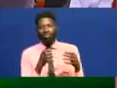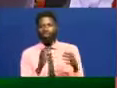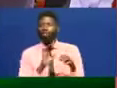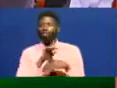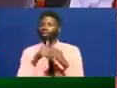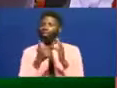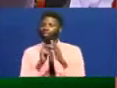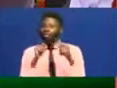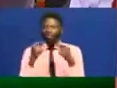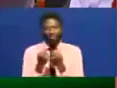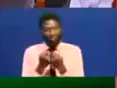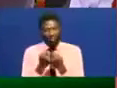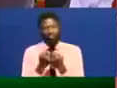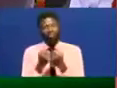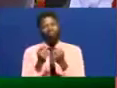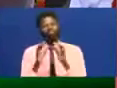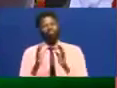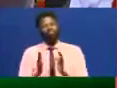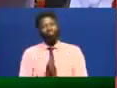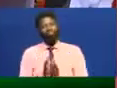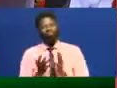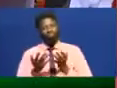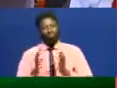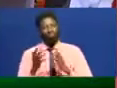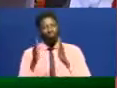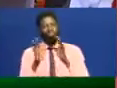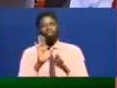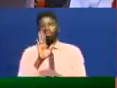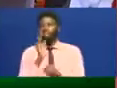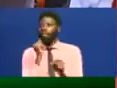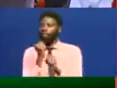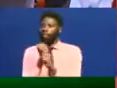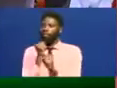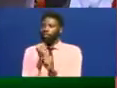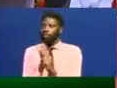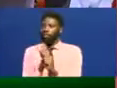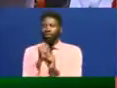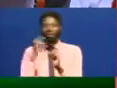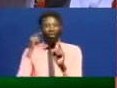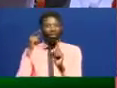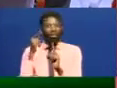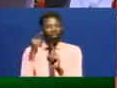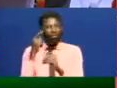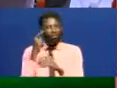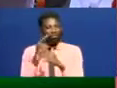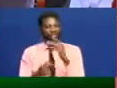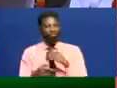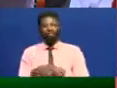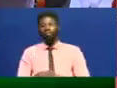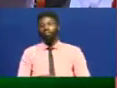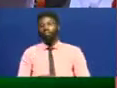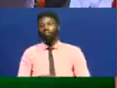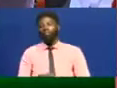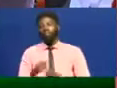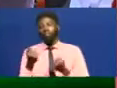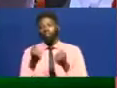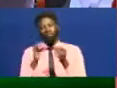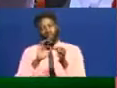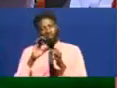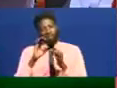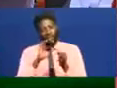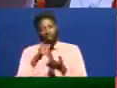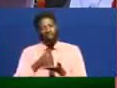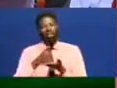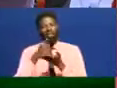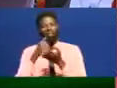Rally, Hongera, for the work you continue to do to deploy rallying as a means of elevating this